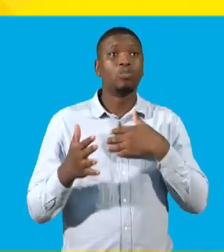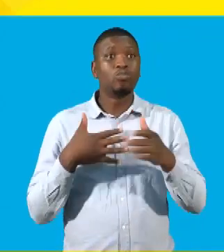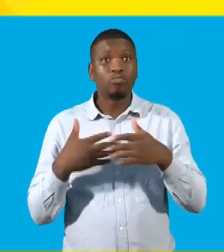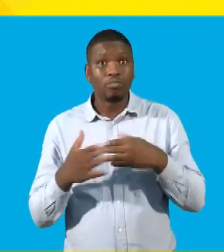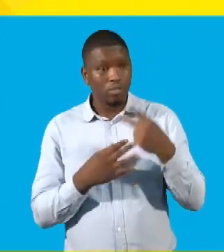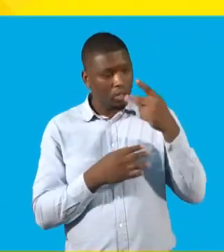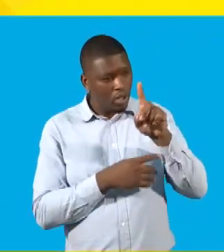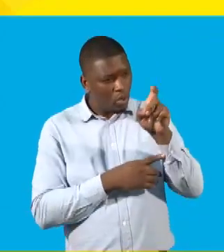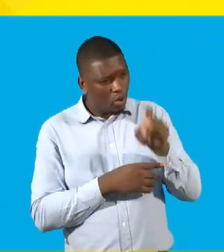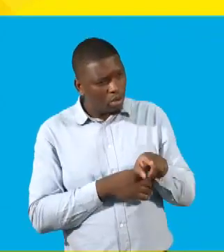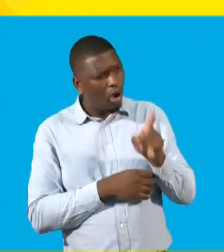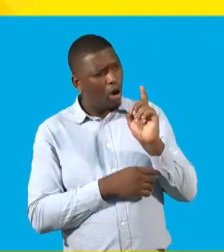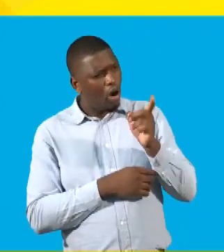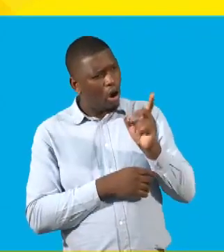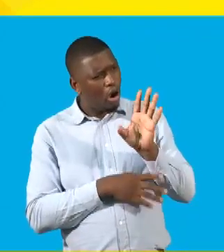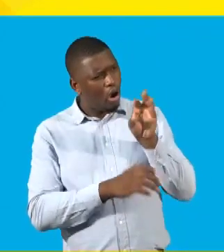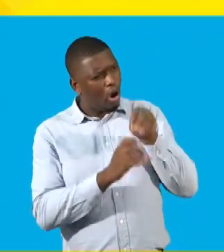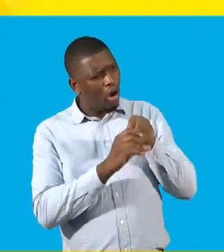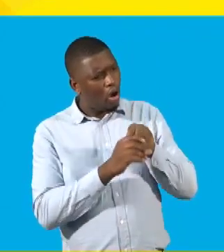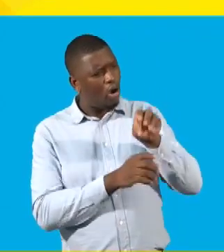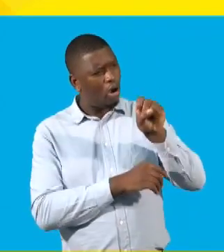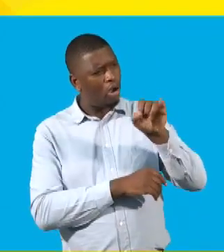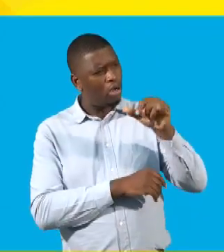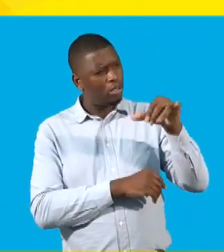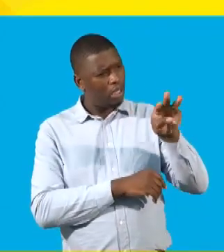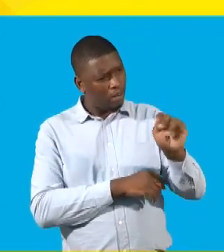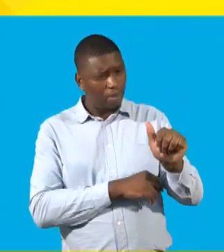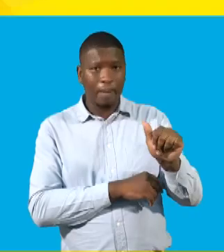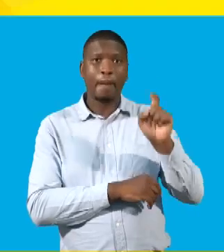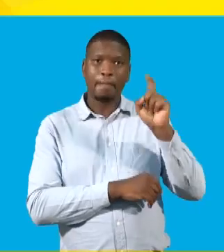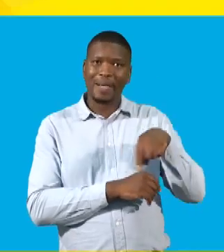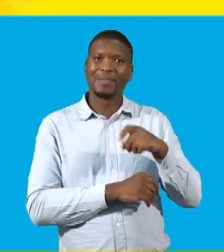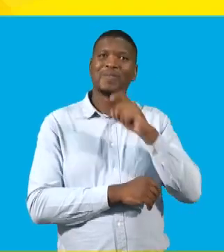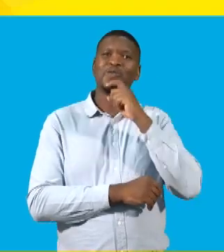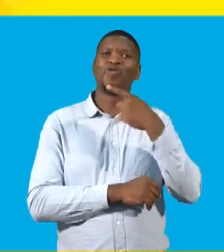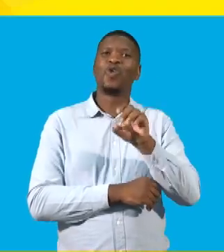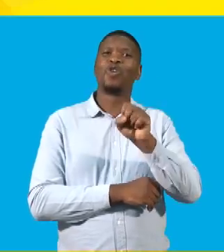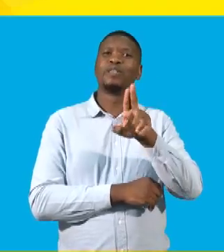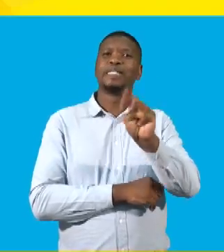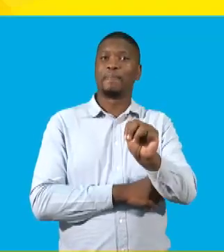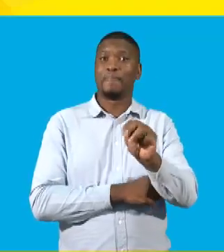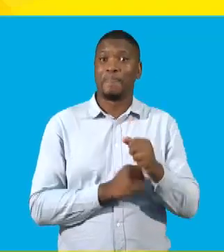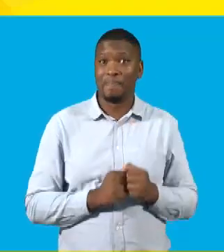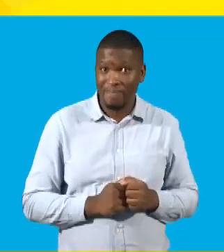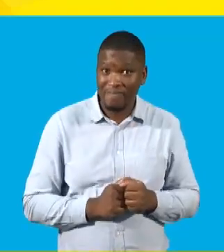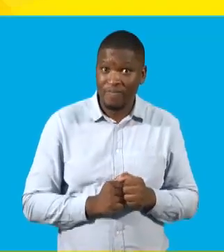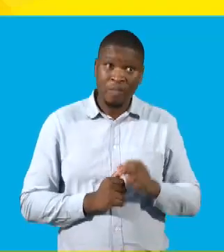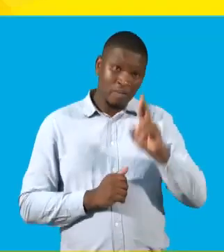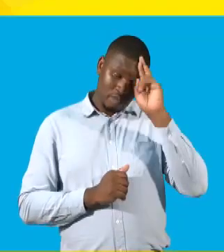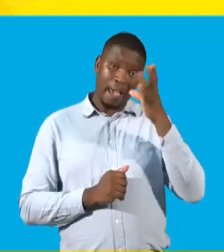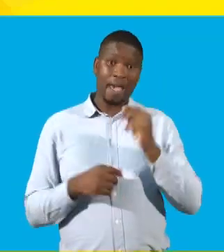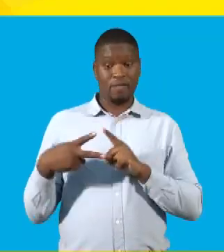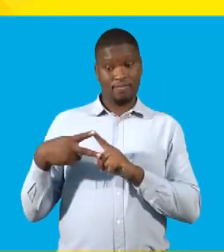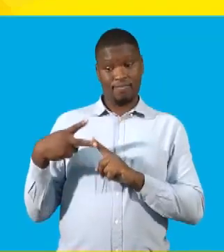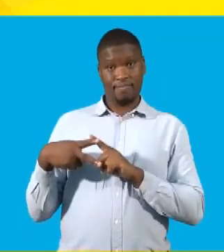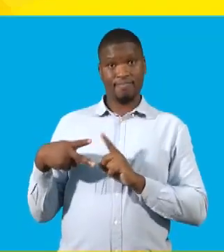a question that has sigma, it means we must calculate the sum of. But we do know that we have the sum of an